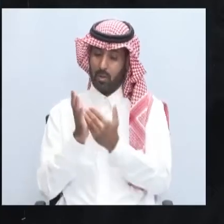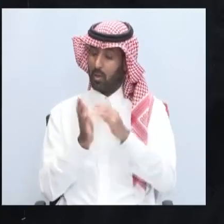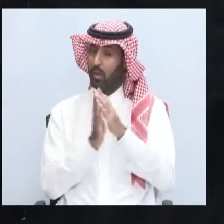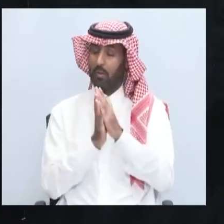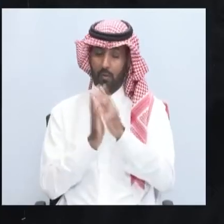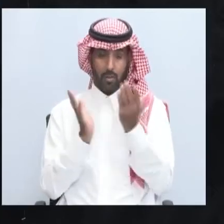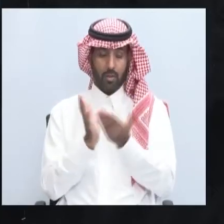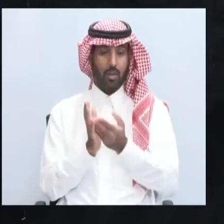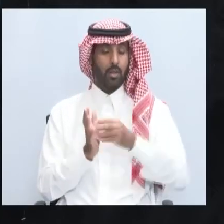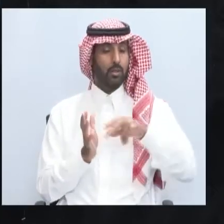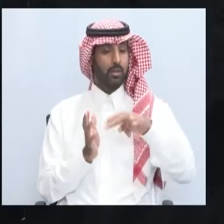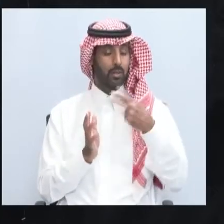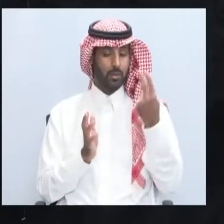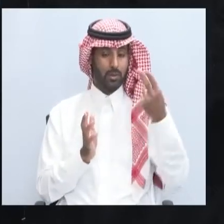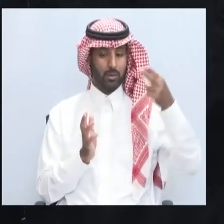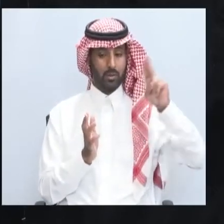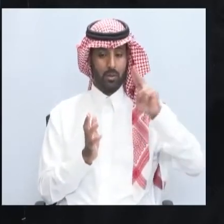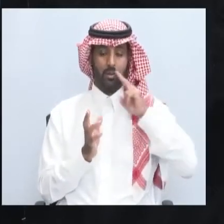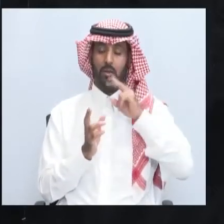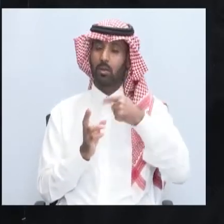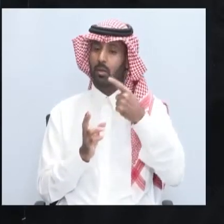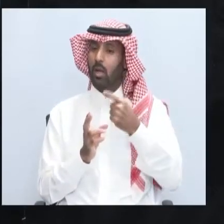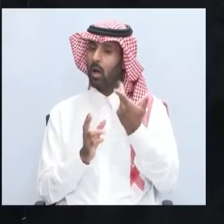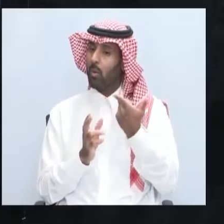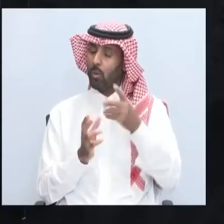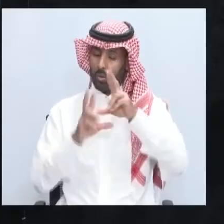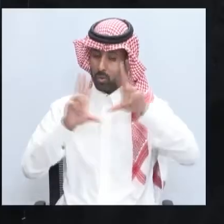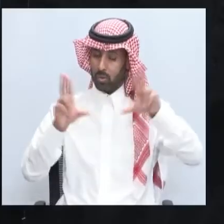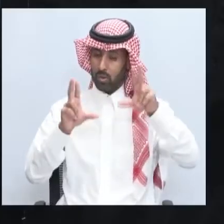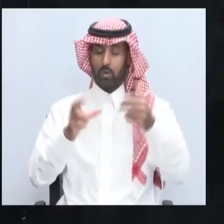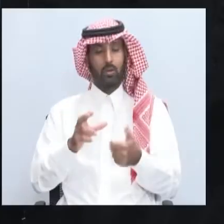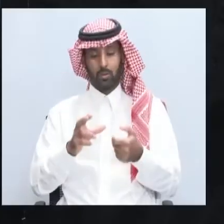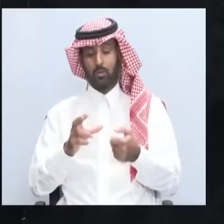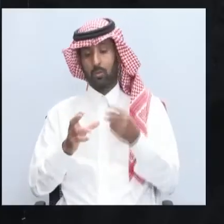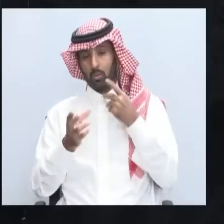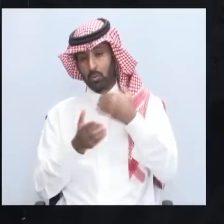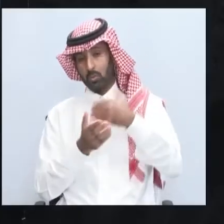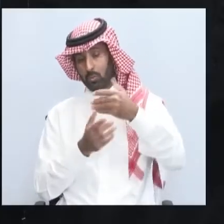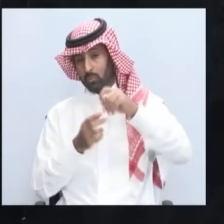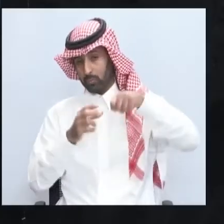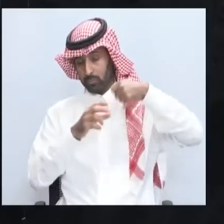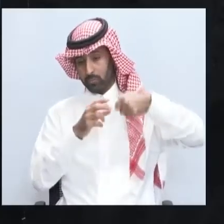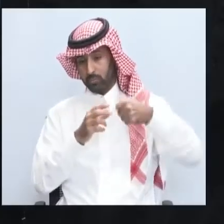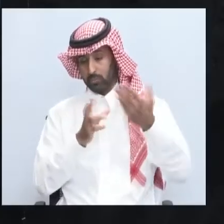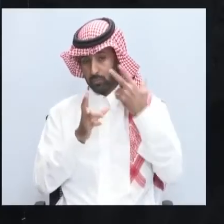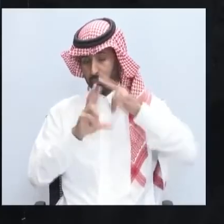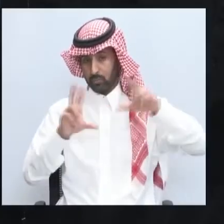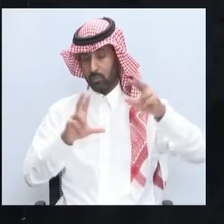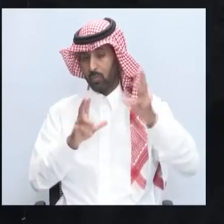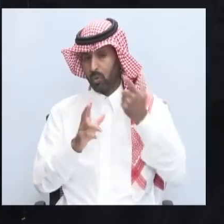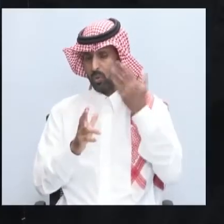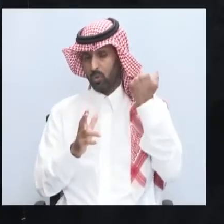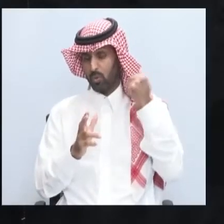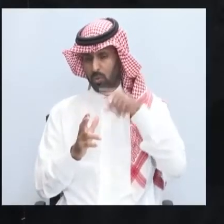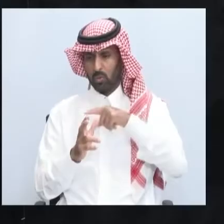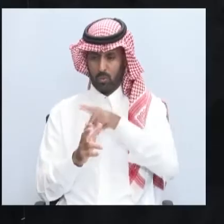unit is revolving around TV and shows and TV series and etc. And what we